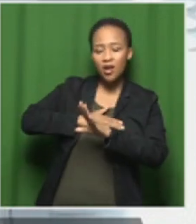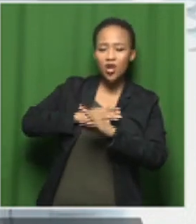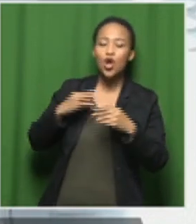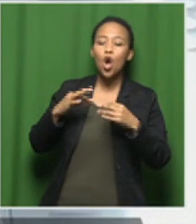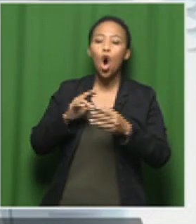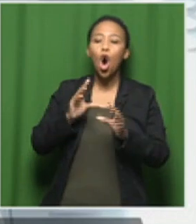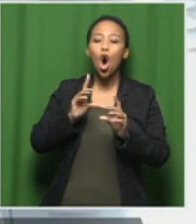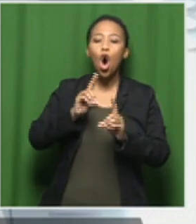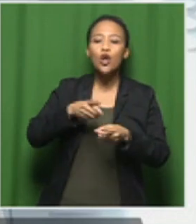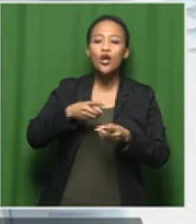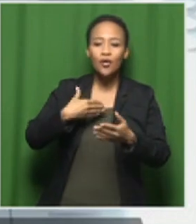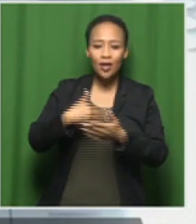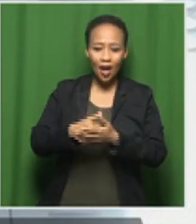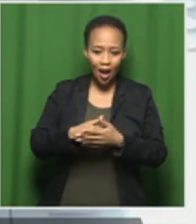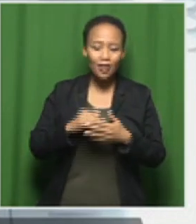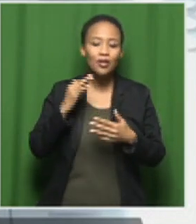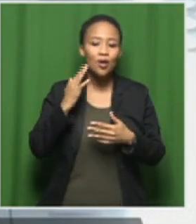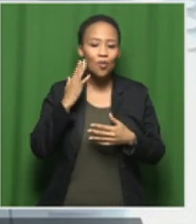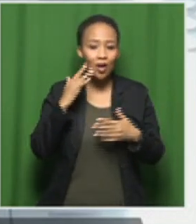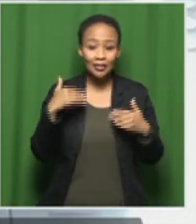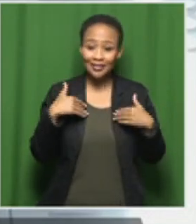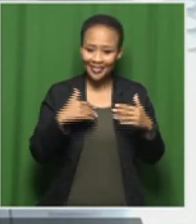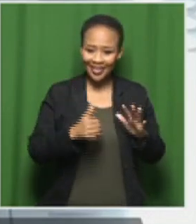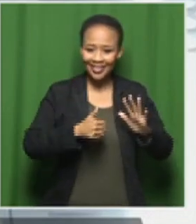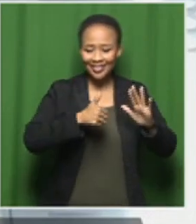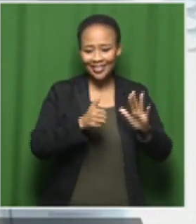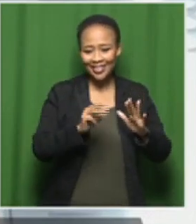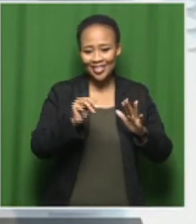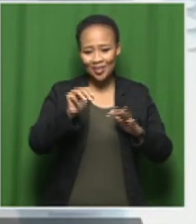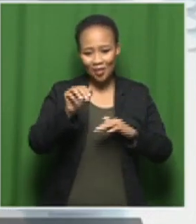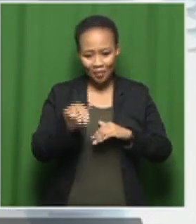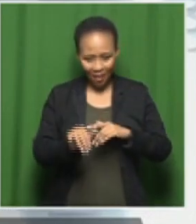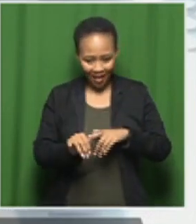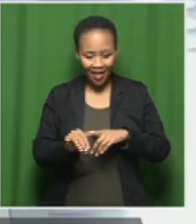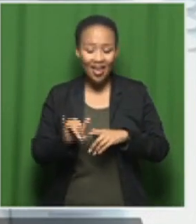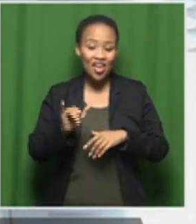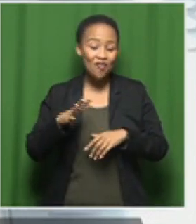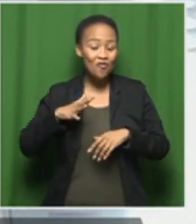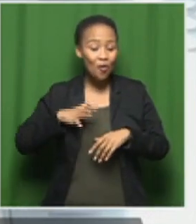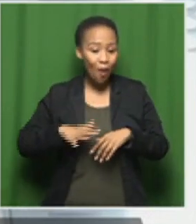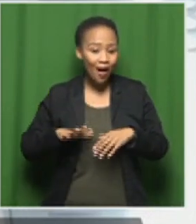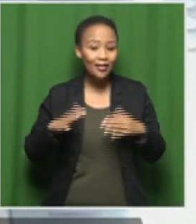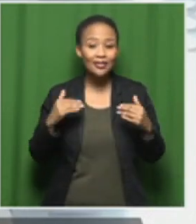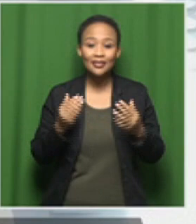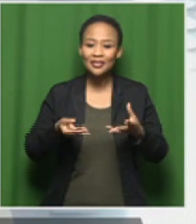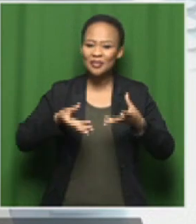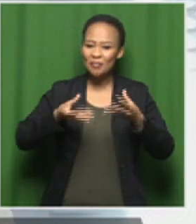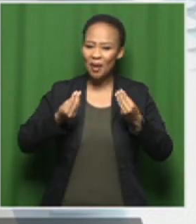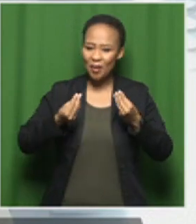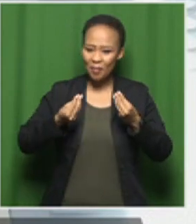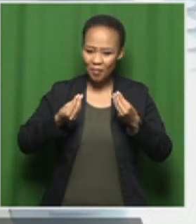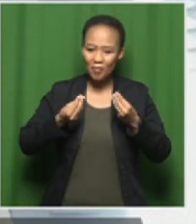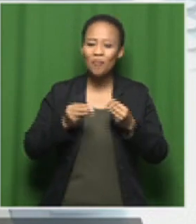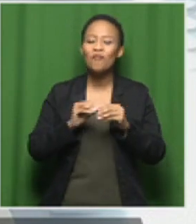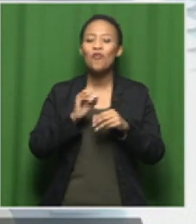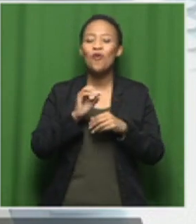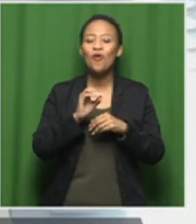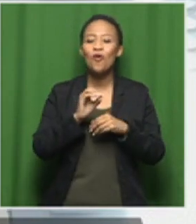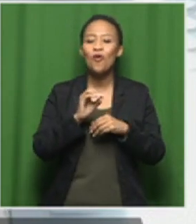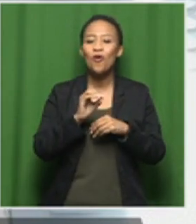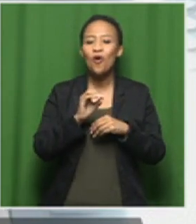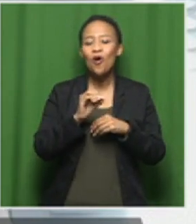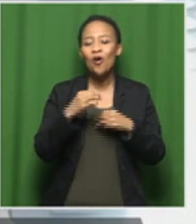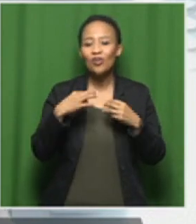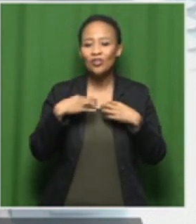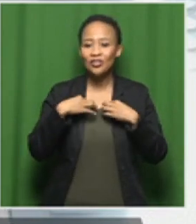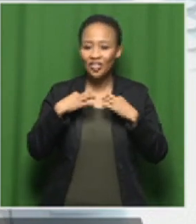6th of May. So I would encourage anyone who wants to get one to fall in line very quickly before